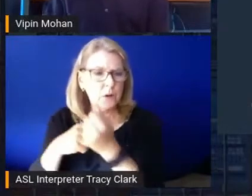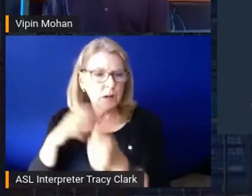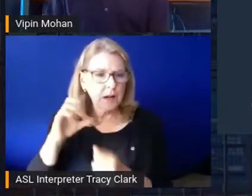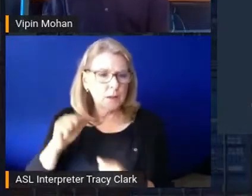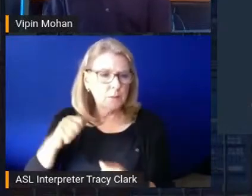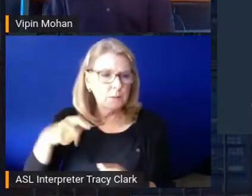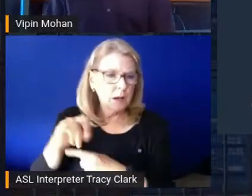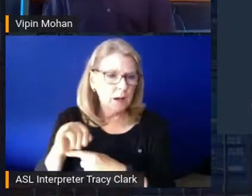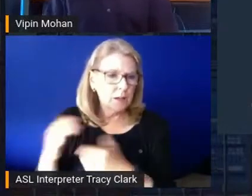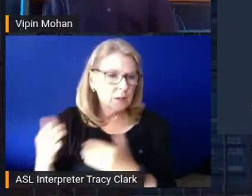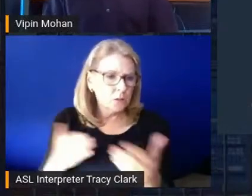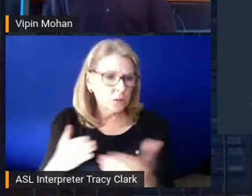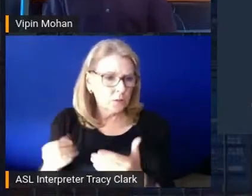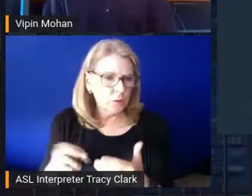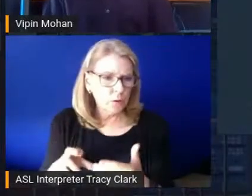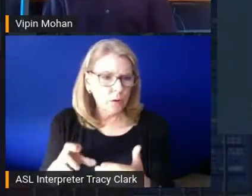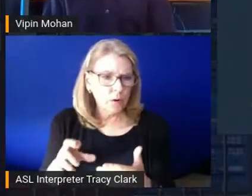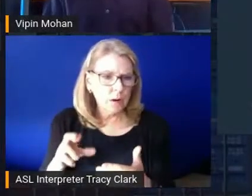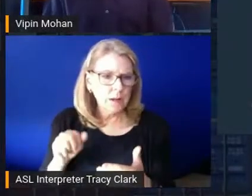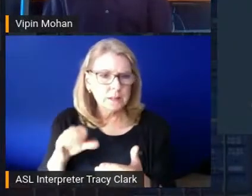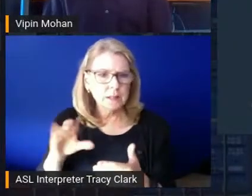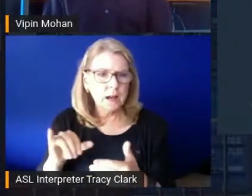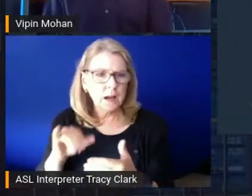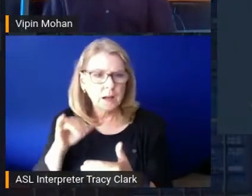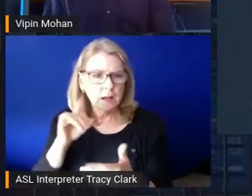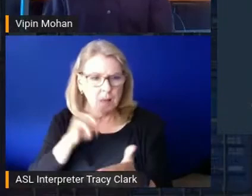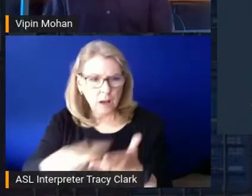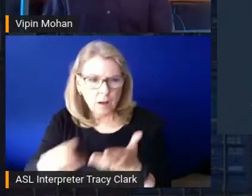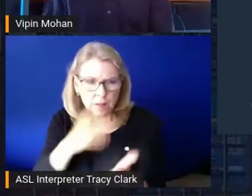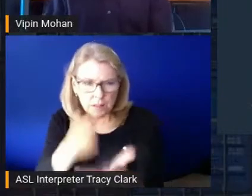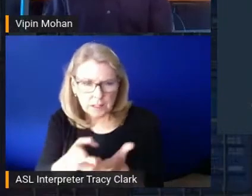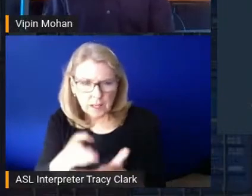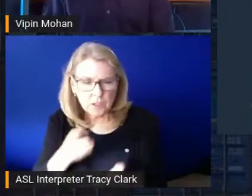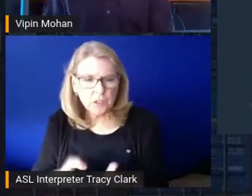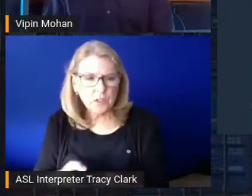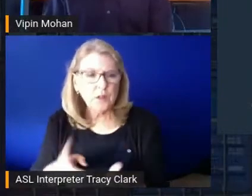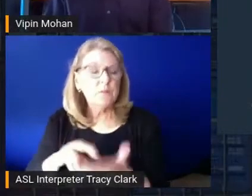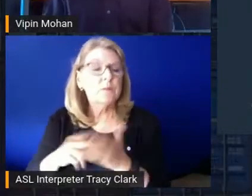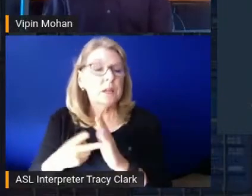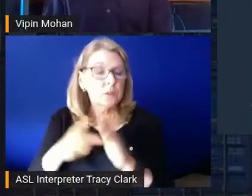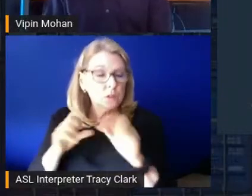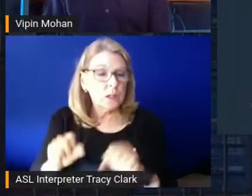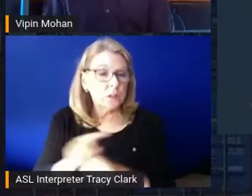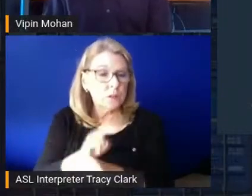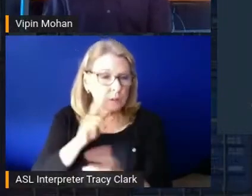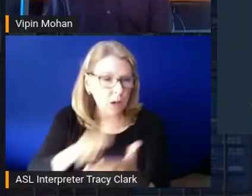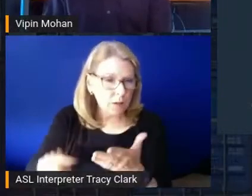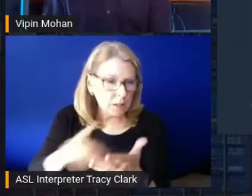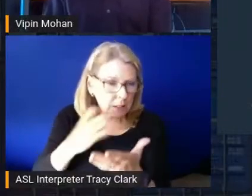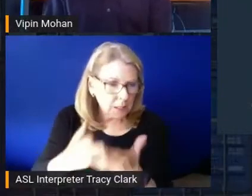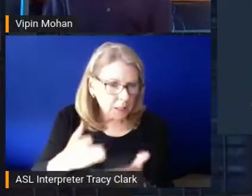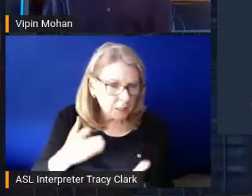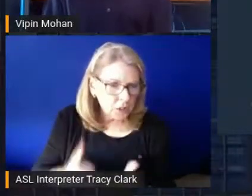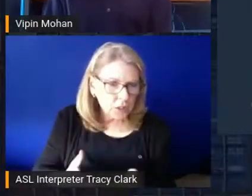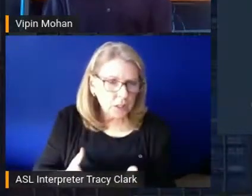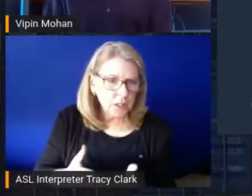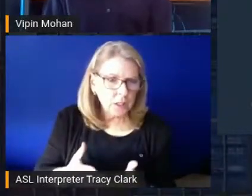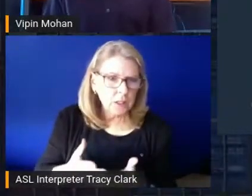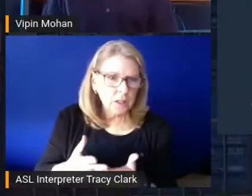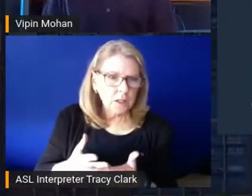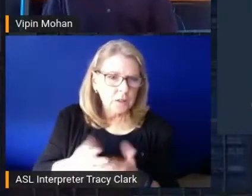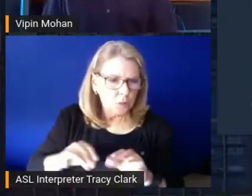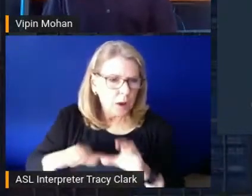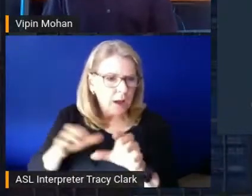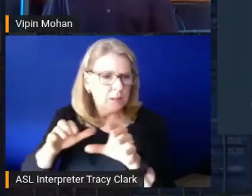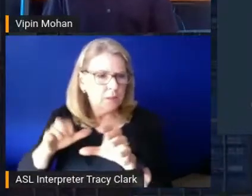authentication. And that means you can federate authentication through Active Directory locally or through Azure Active Directory. You